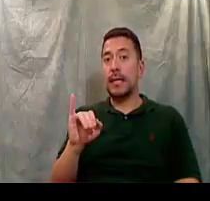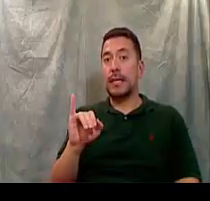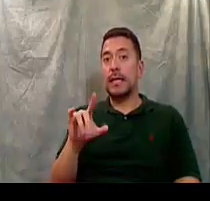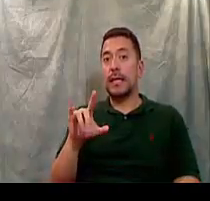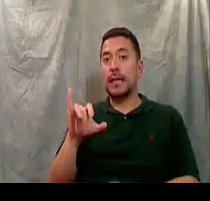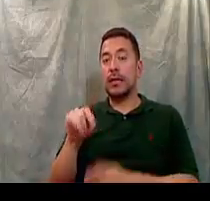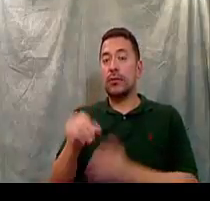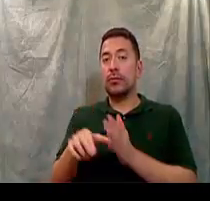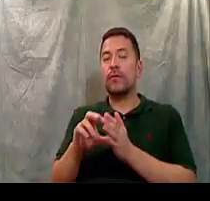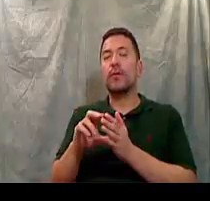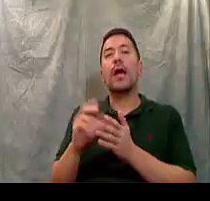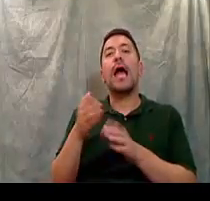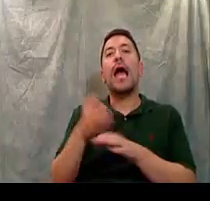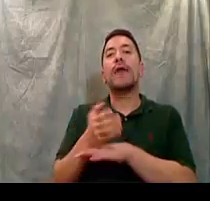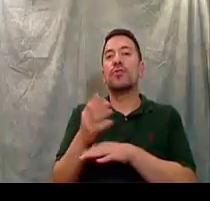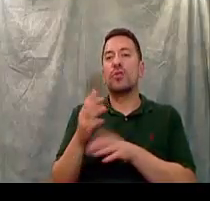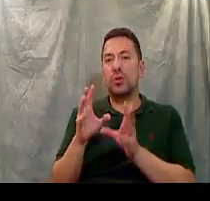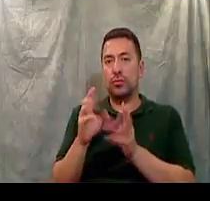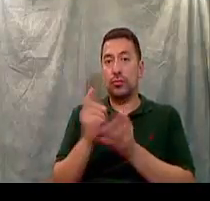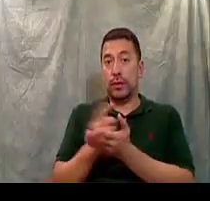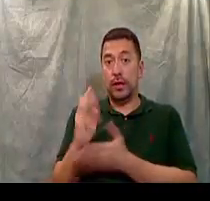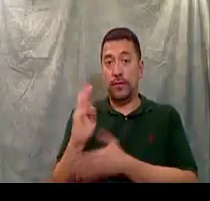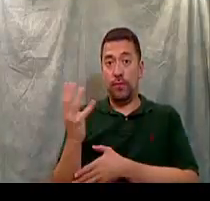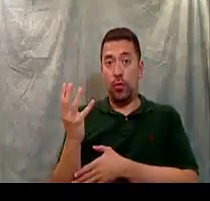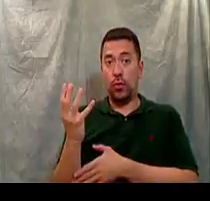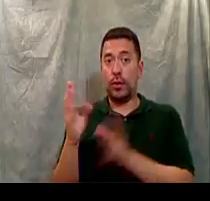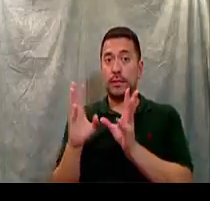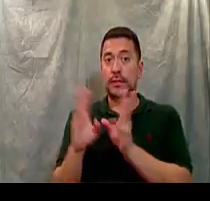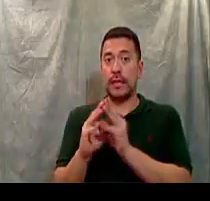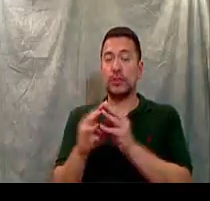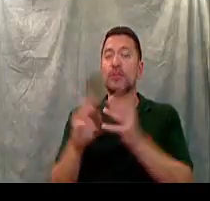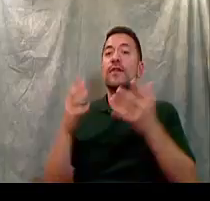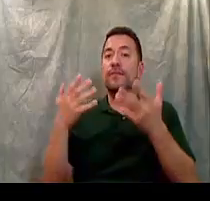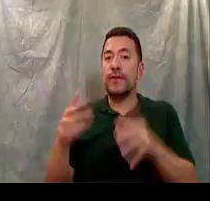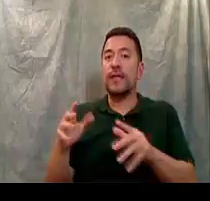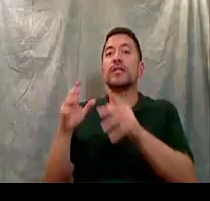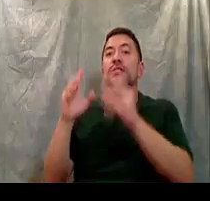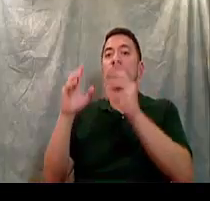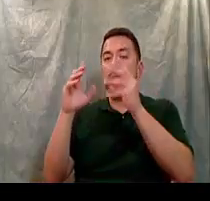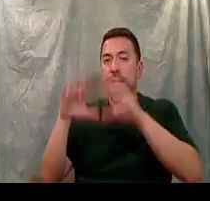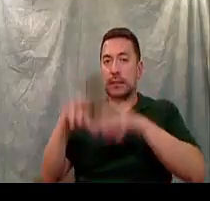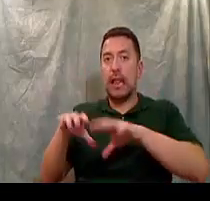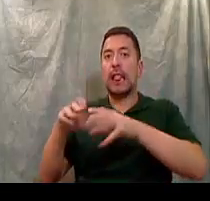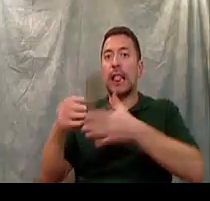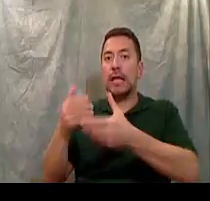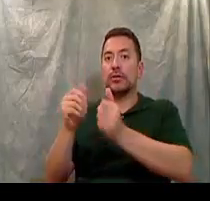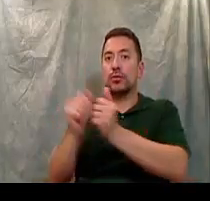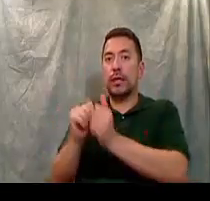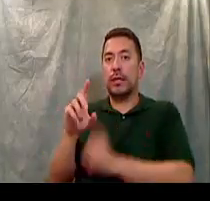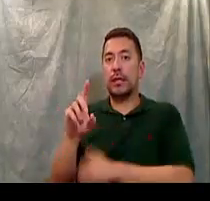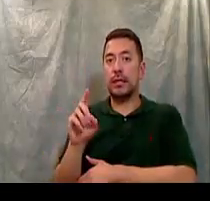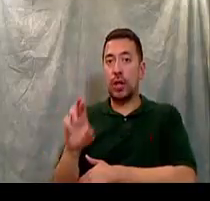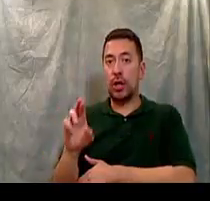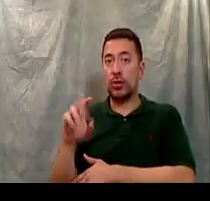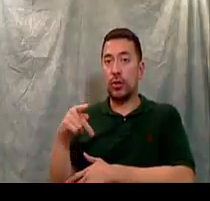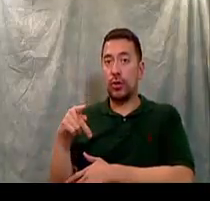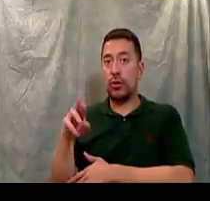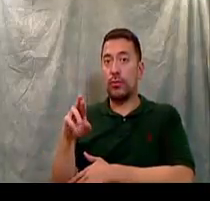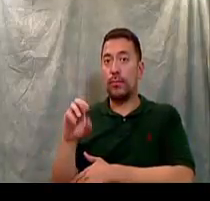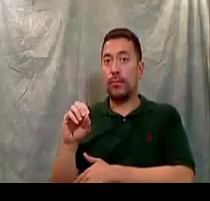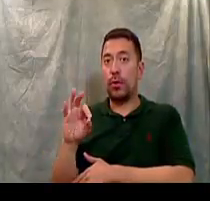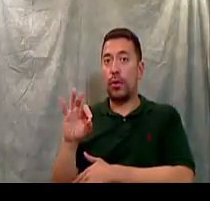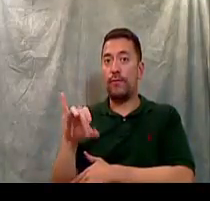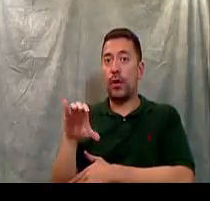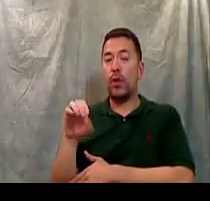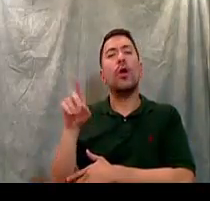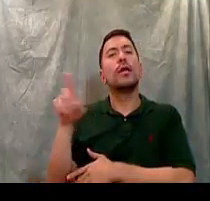you last Thursday during our week 4 session, you had your class with Dr. Porfilio. Dr. Porfilio had sent out that original guideline sheet